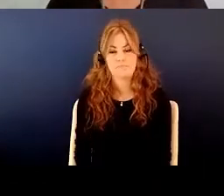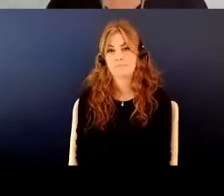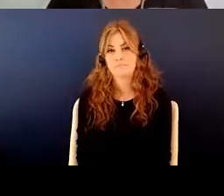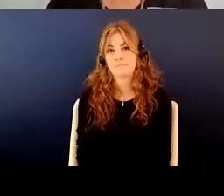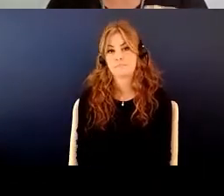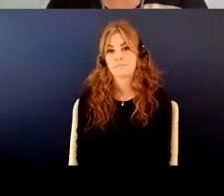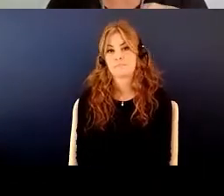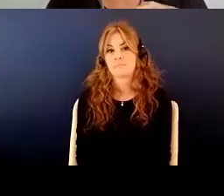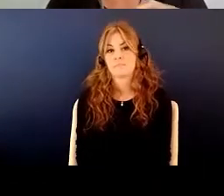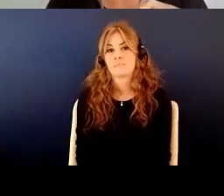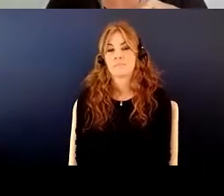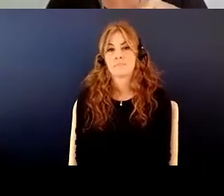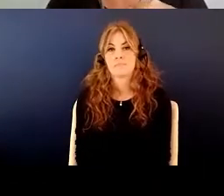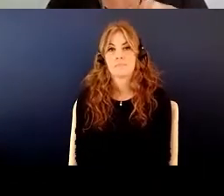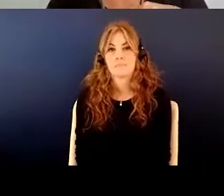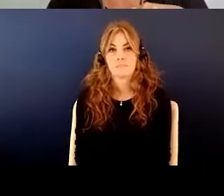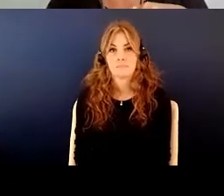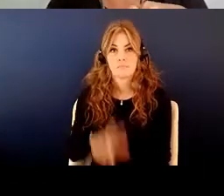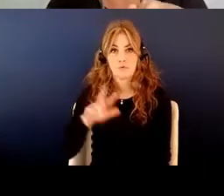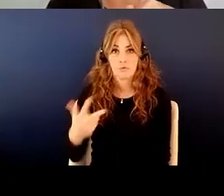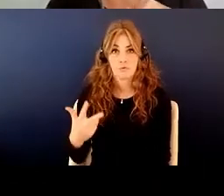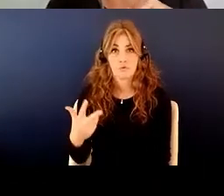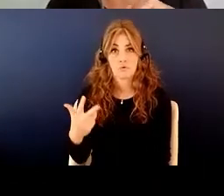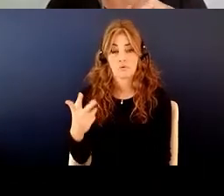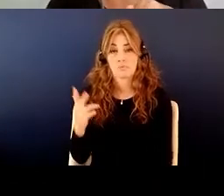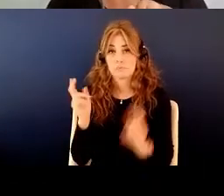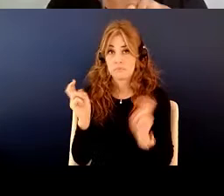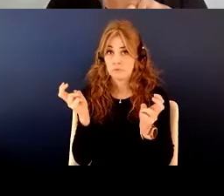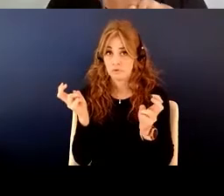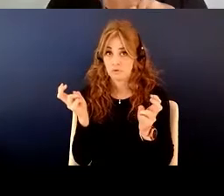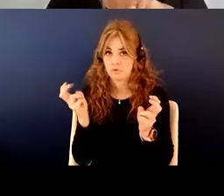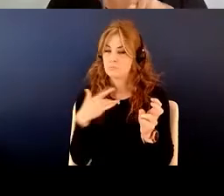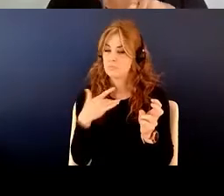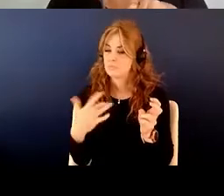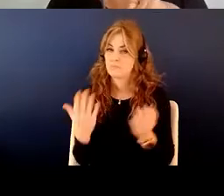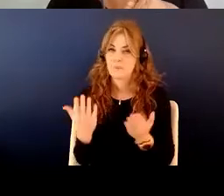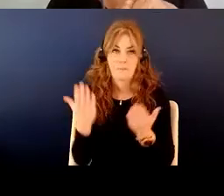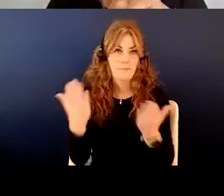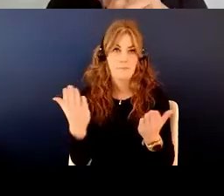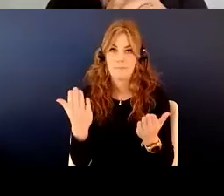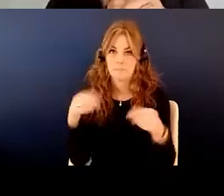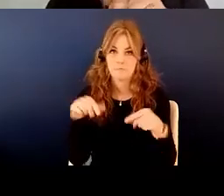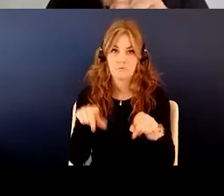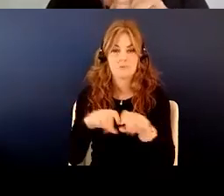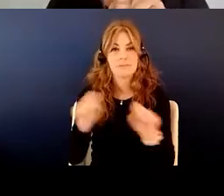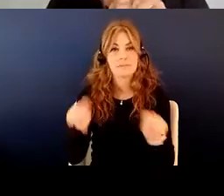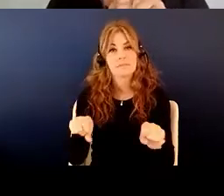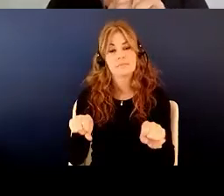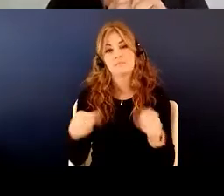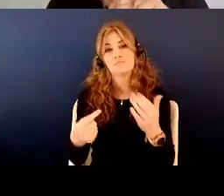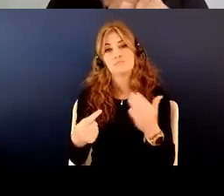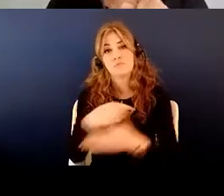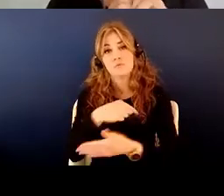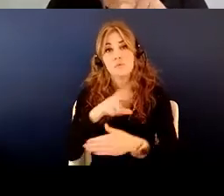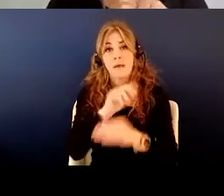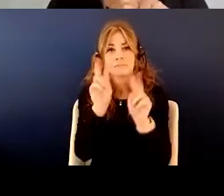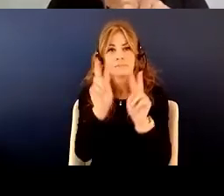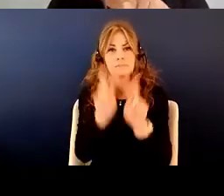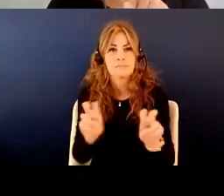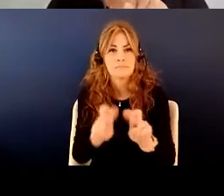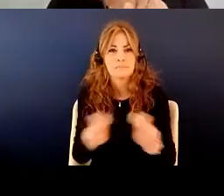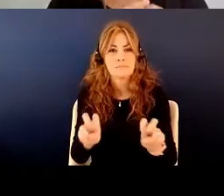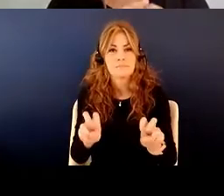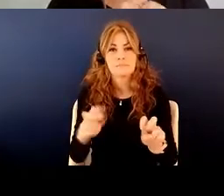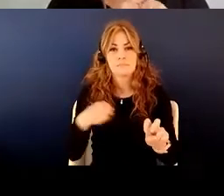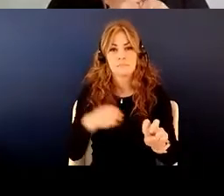then a third issue that always comes up in systematic review and meta-analysis is sort of an